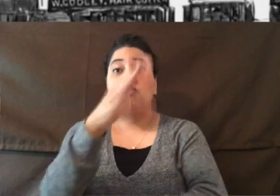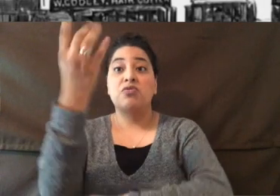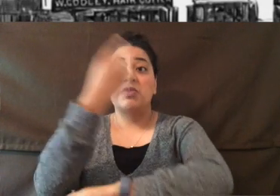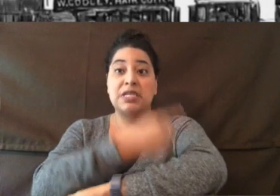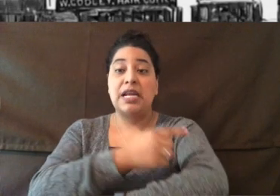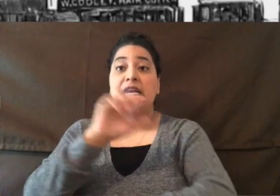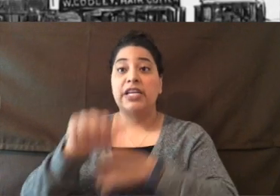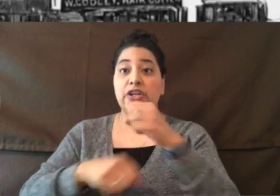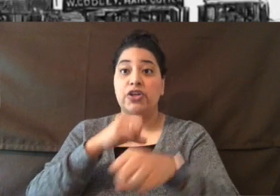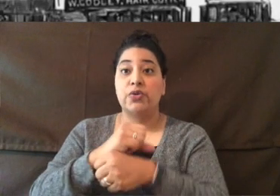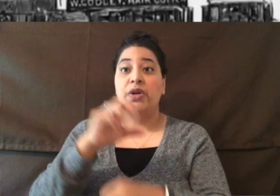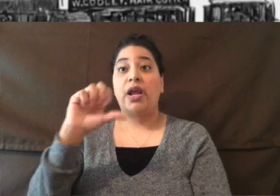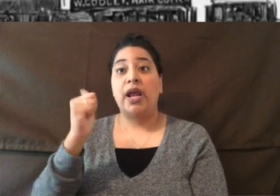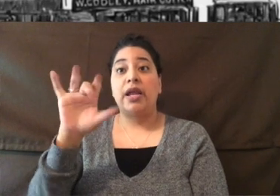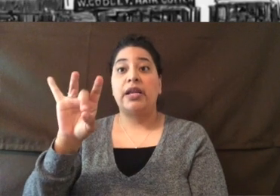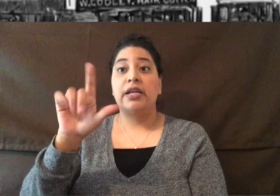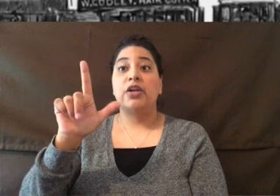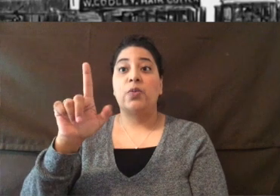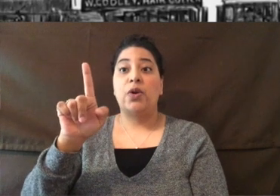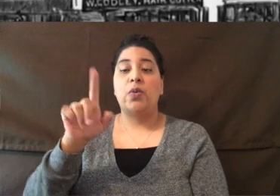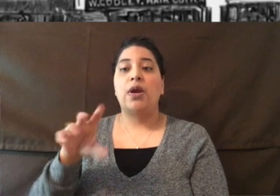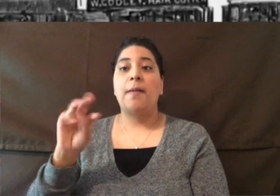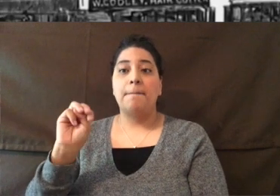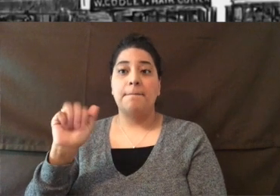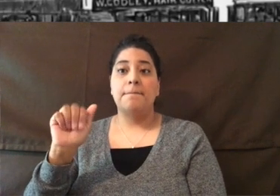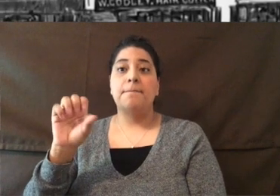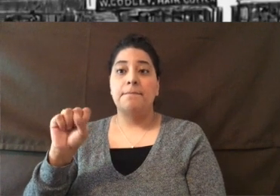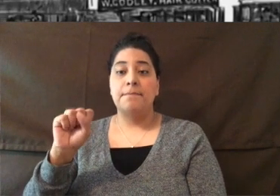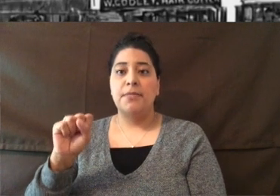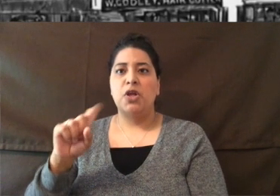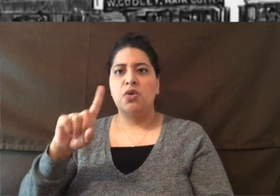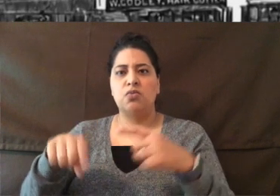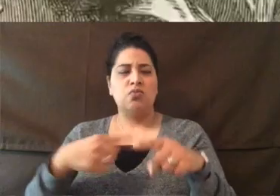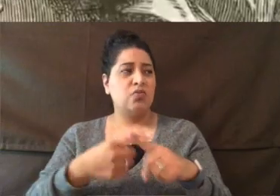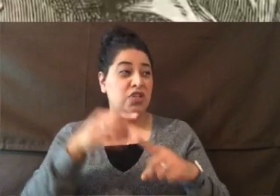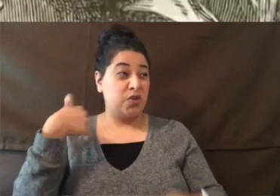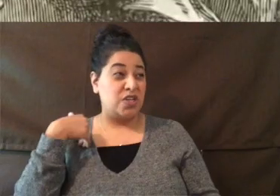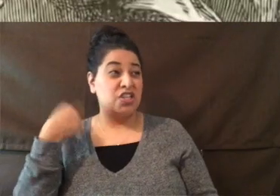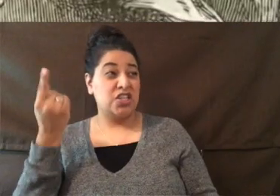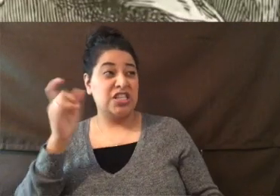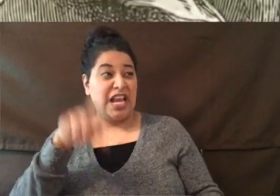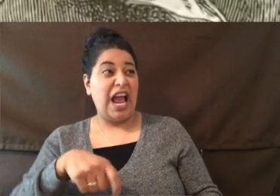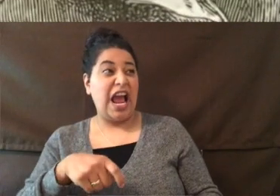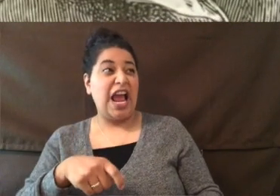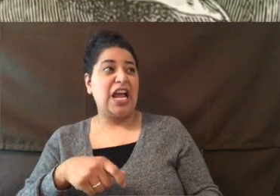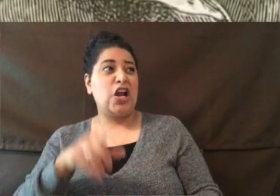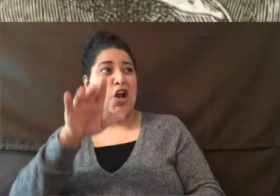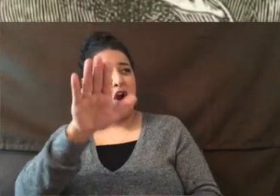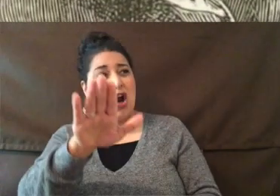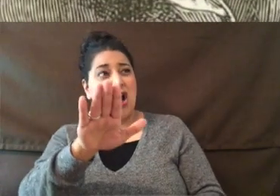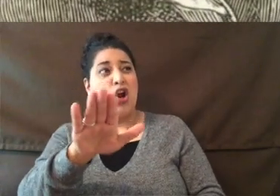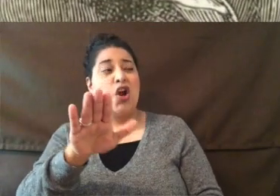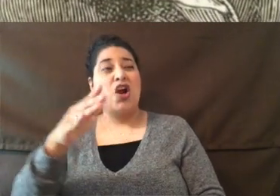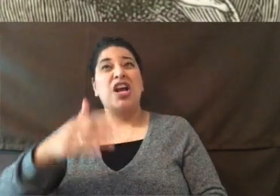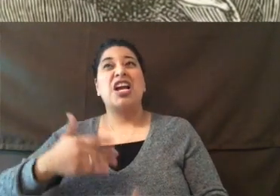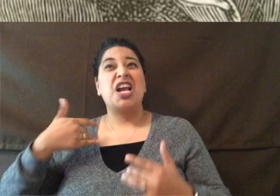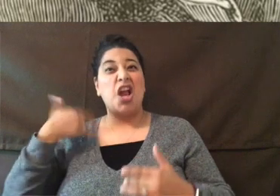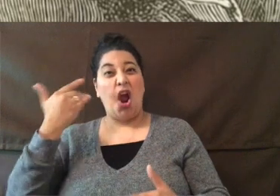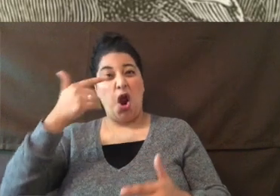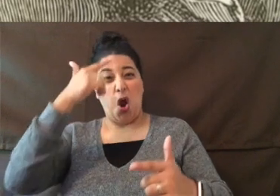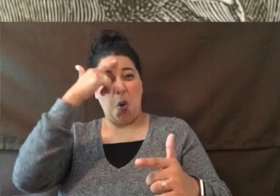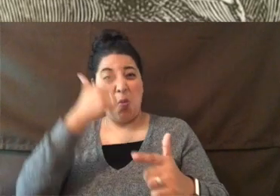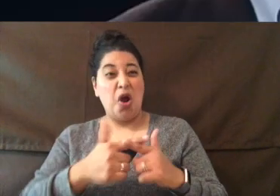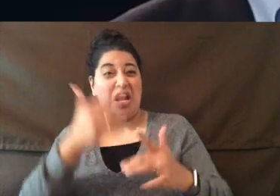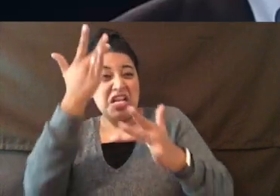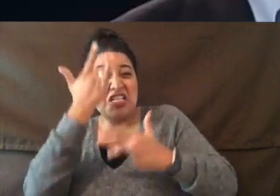born on Christmas Day, 1821, in Oxford, Massachusetts. At a very young age, she had to nurse her older brother who was